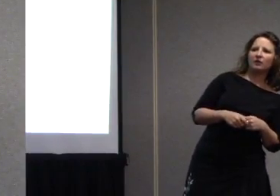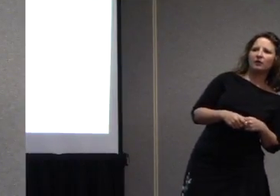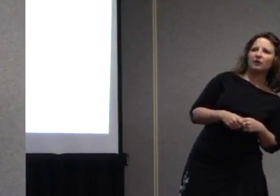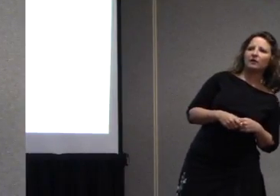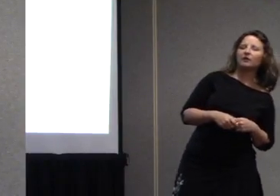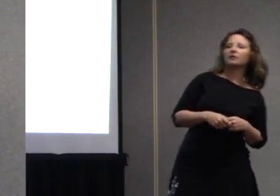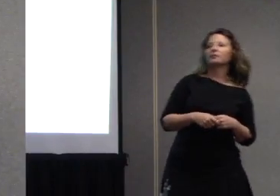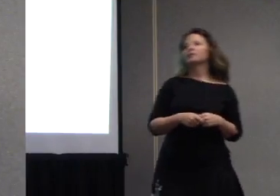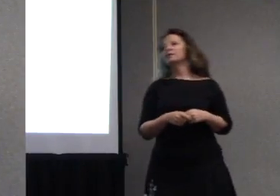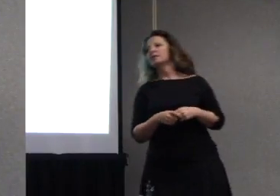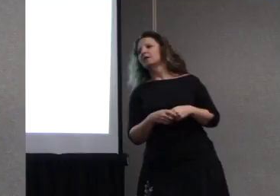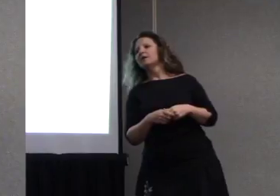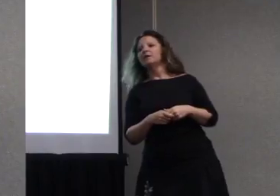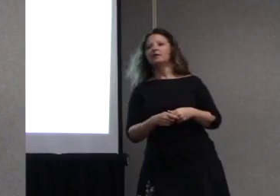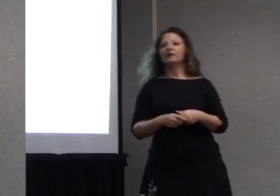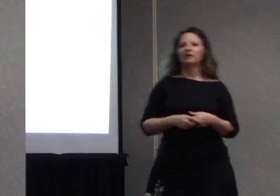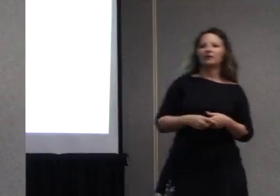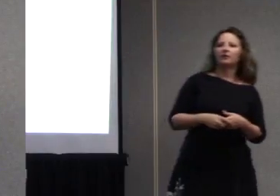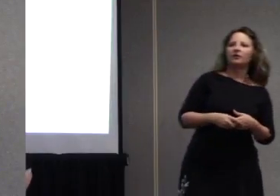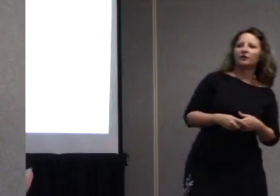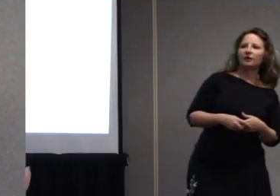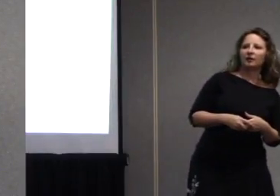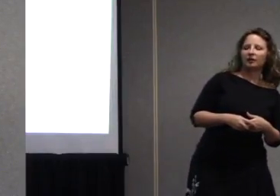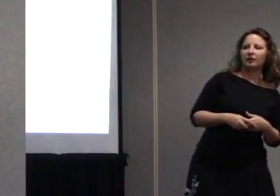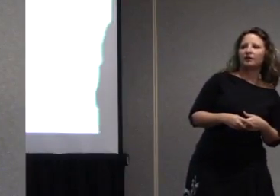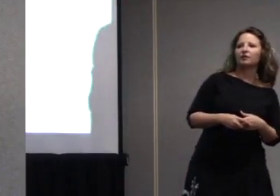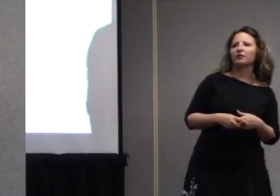As far as the gloss,